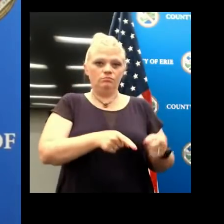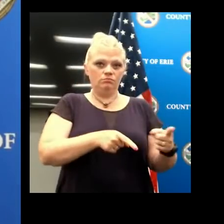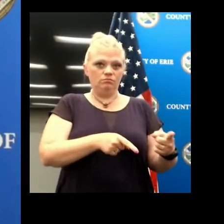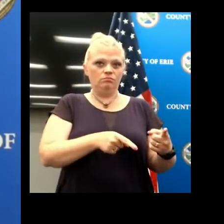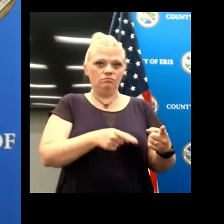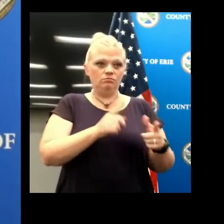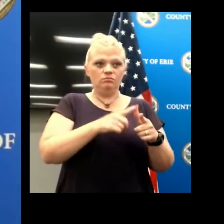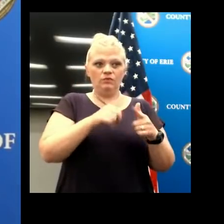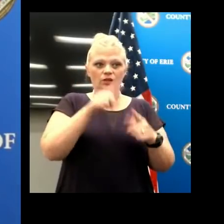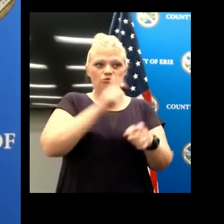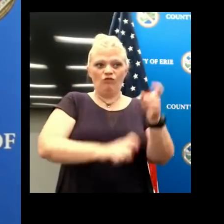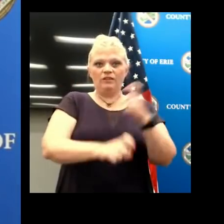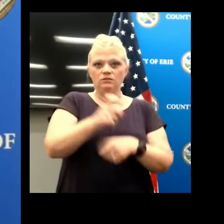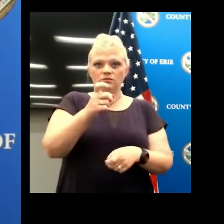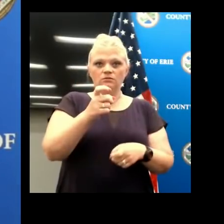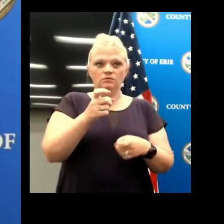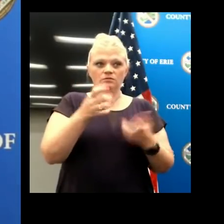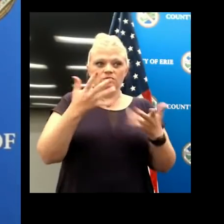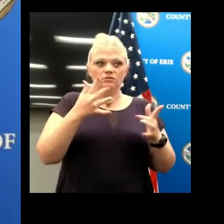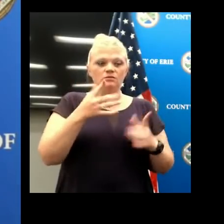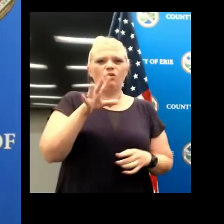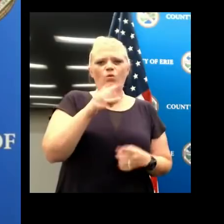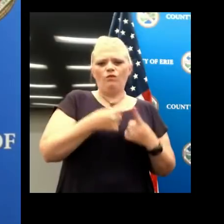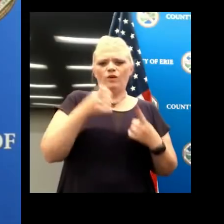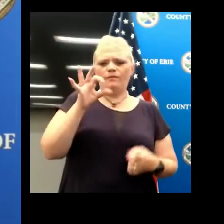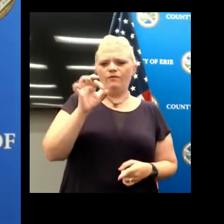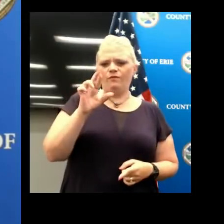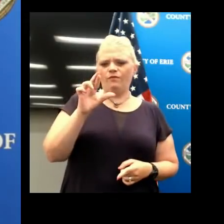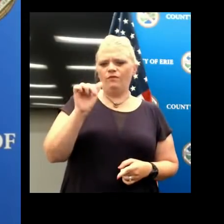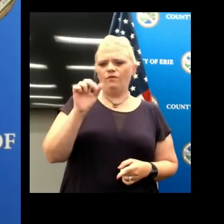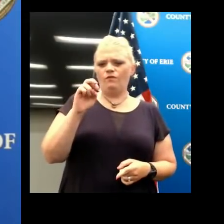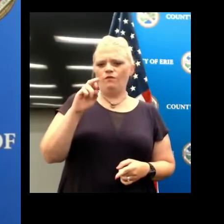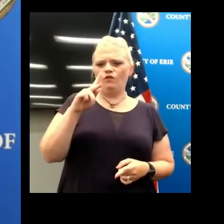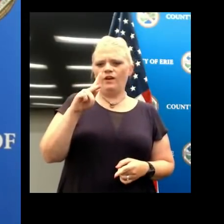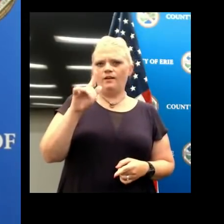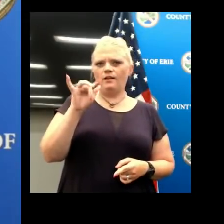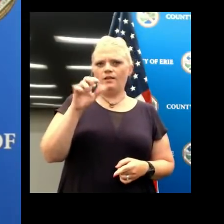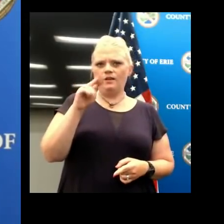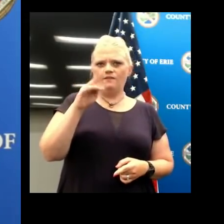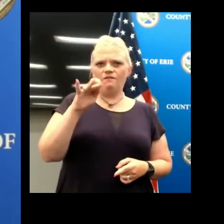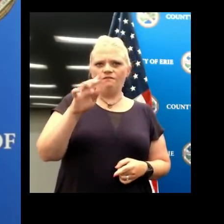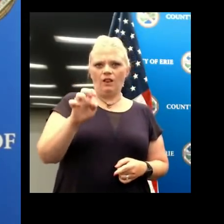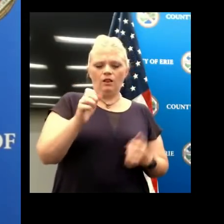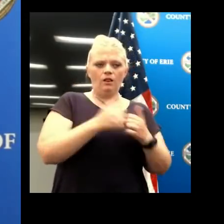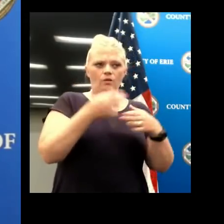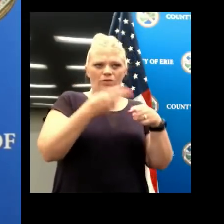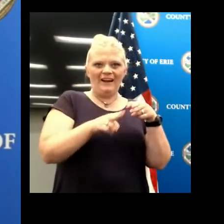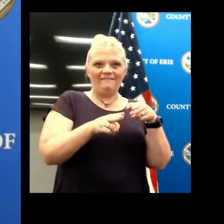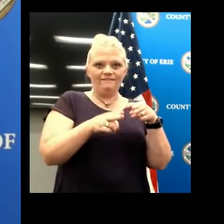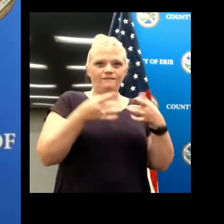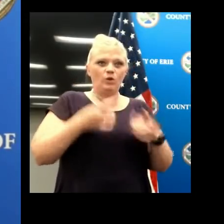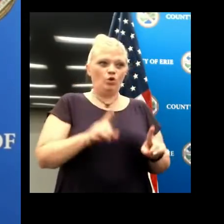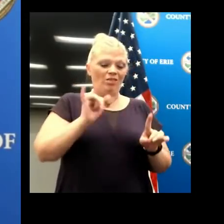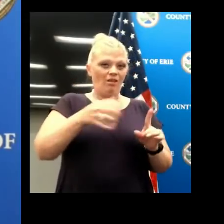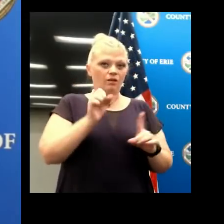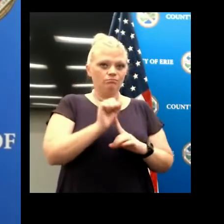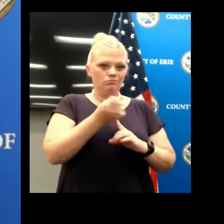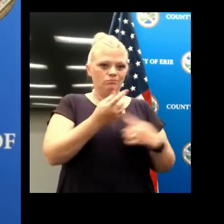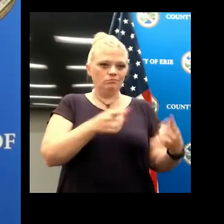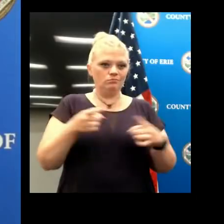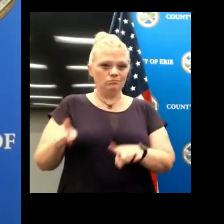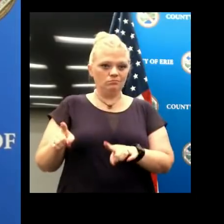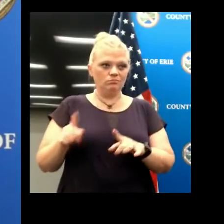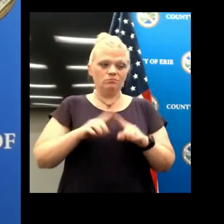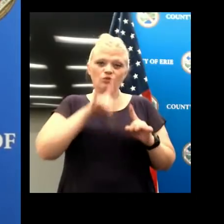and the arrest was made from the individual from Franklinville with regards to the knife that he was holding during the incident, during what was otherwise